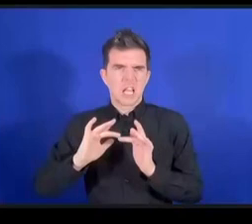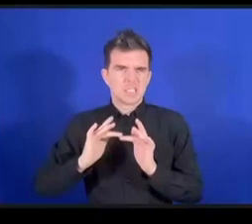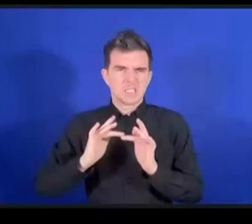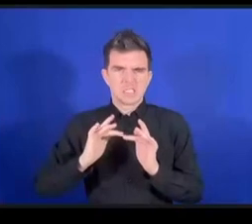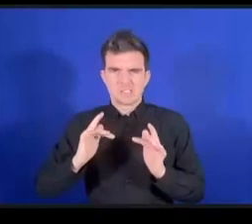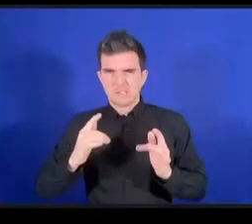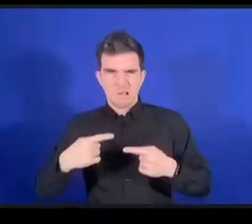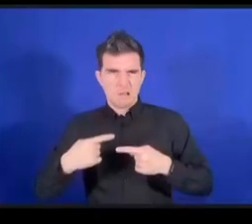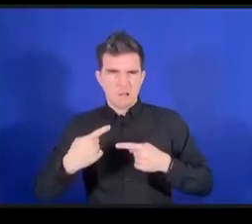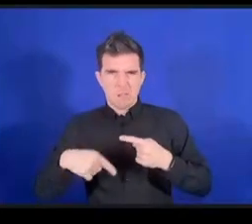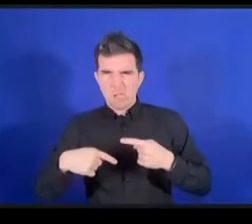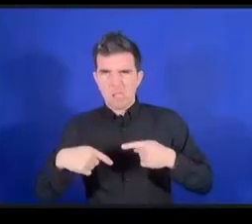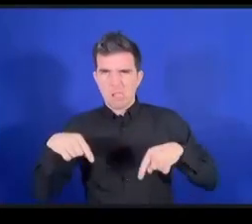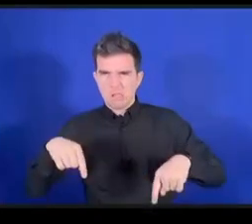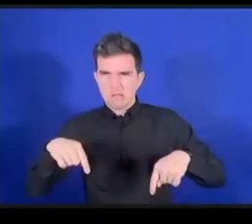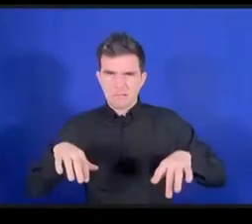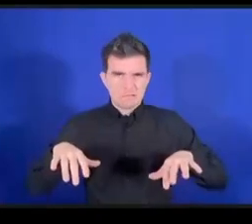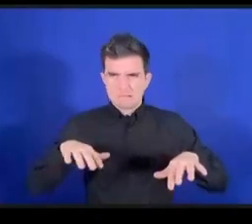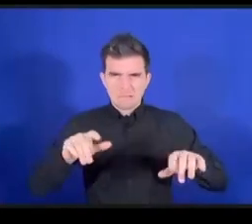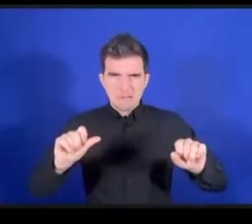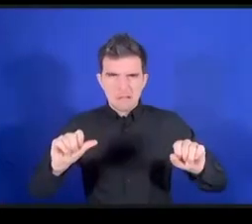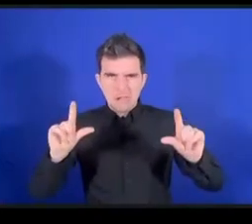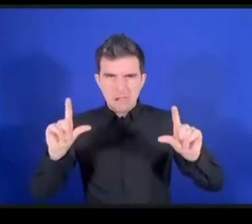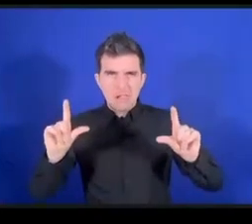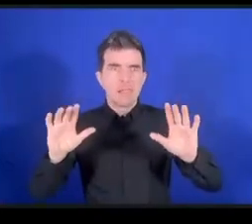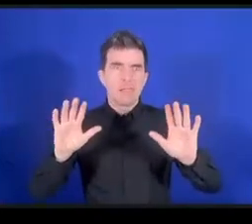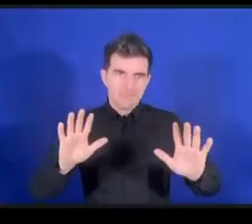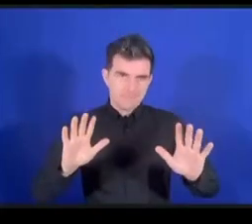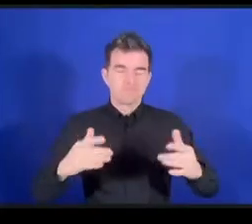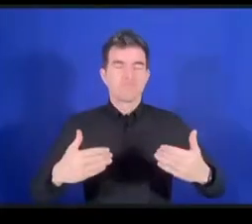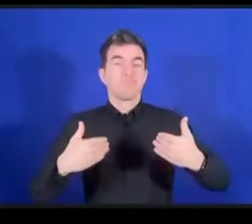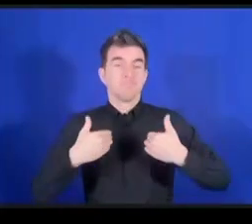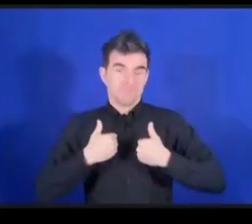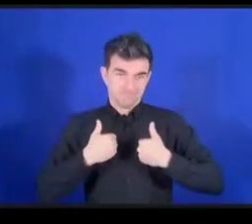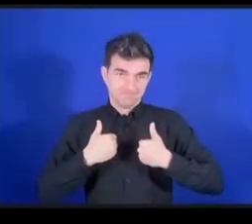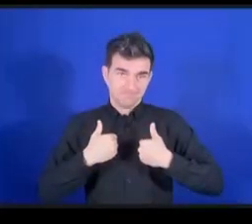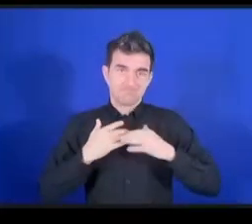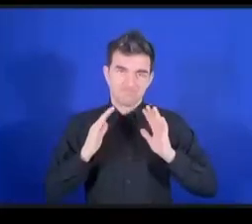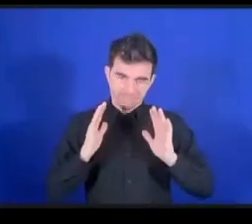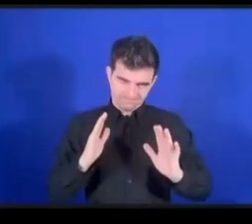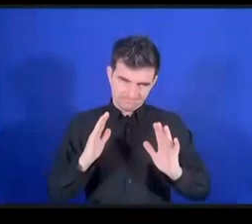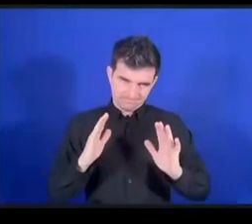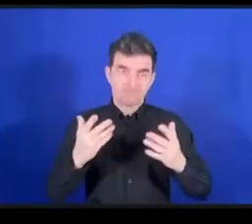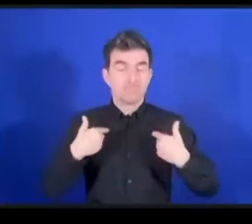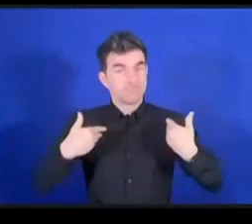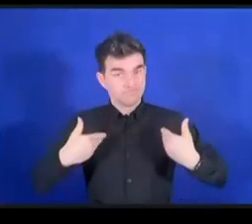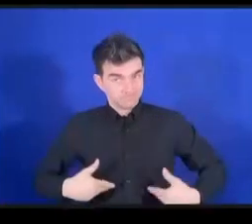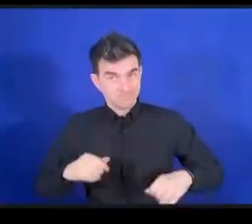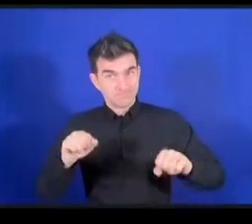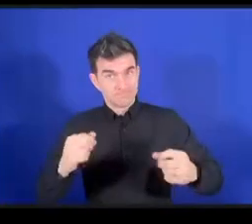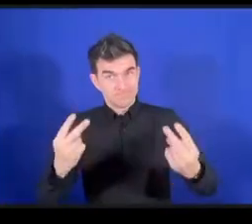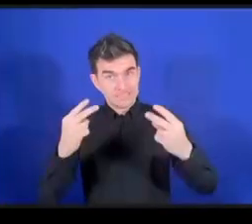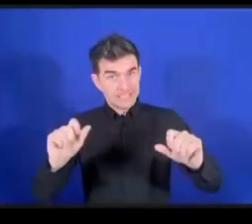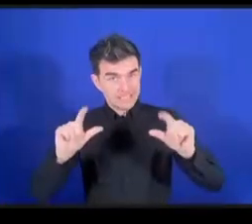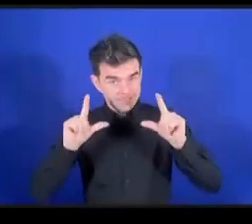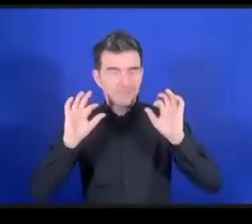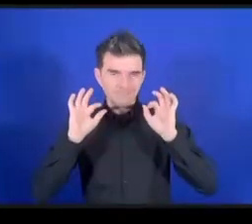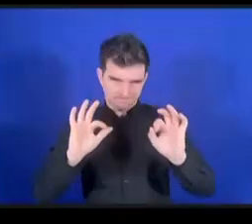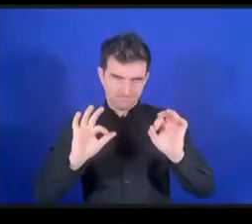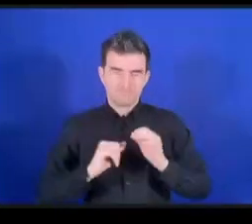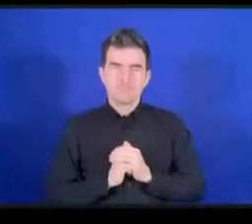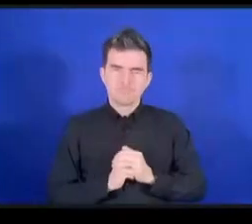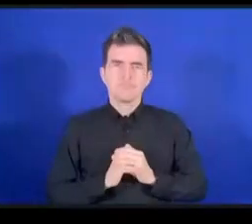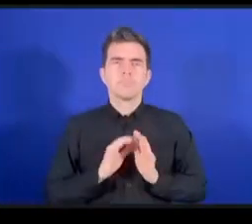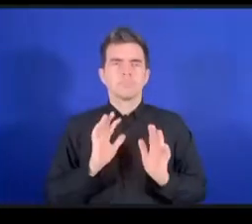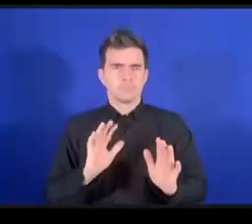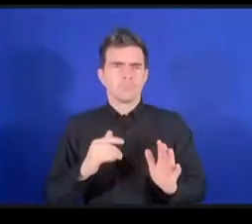to see you all, and to your question, Marcos. I think it's a mutual challenge between what